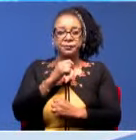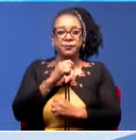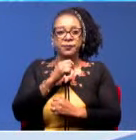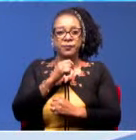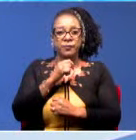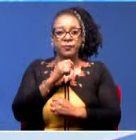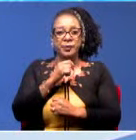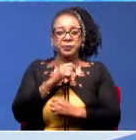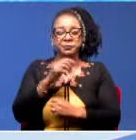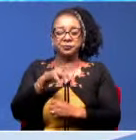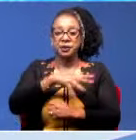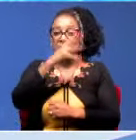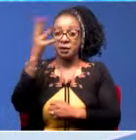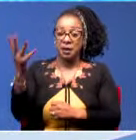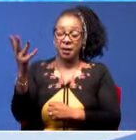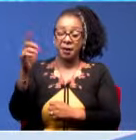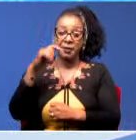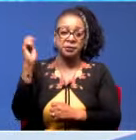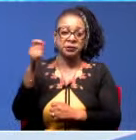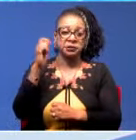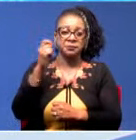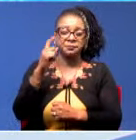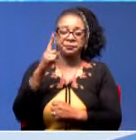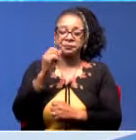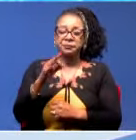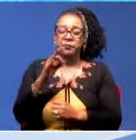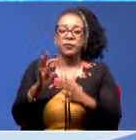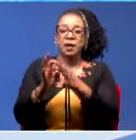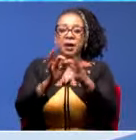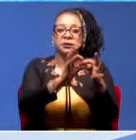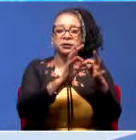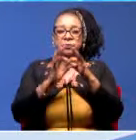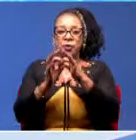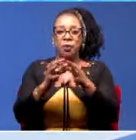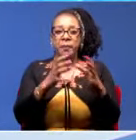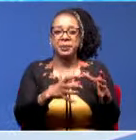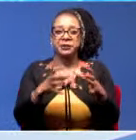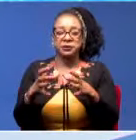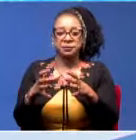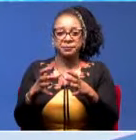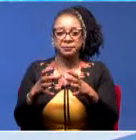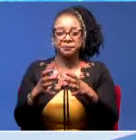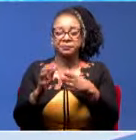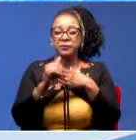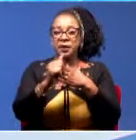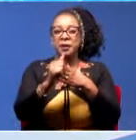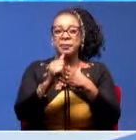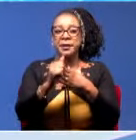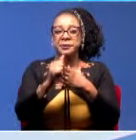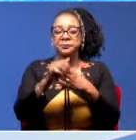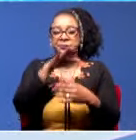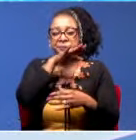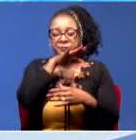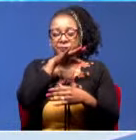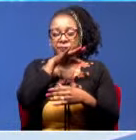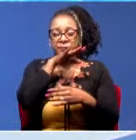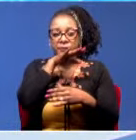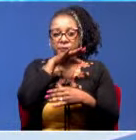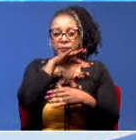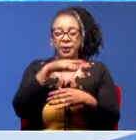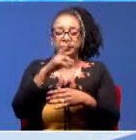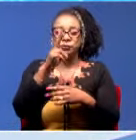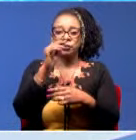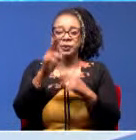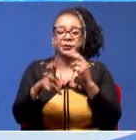NARC Kenya, one of the constituent parties of the Azimio la Umoja One Kenya coalition, led by Raila Odinga's 2022 presidential running